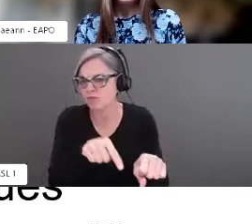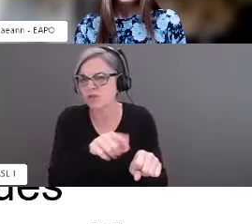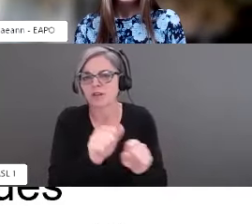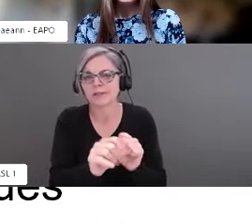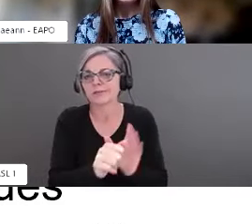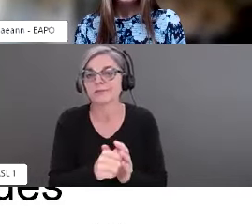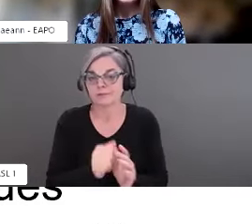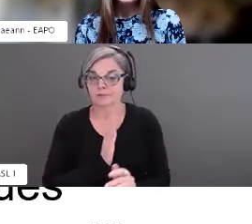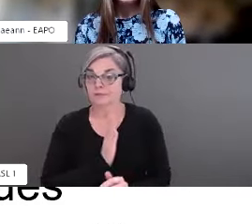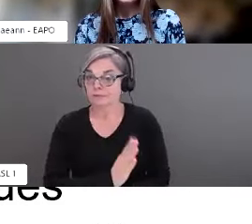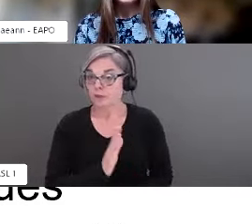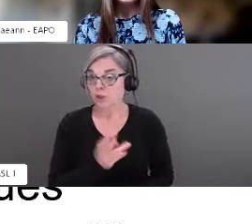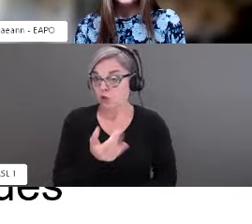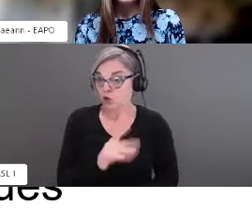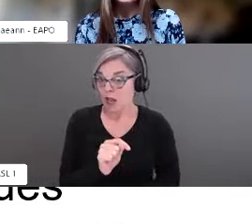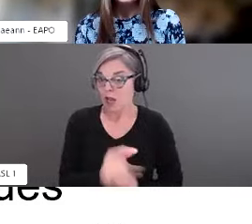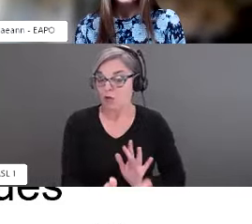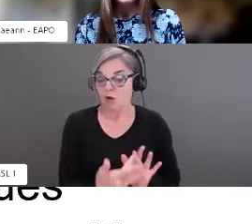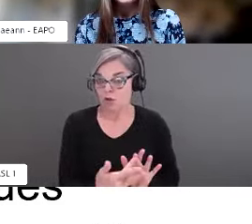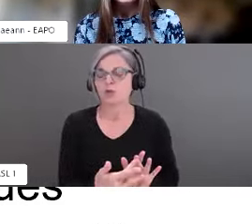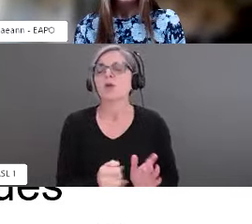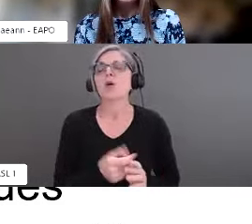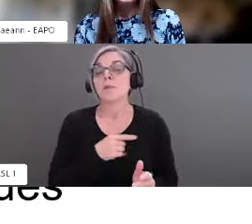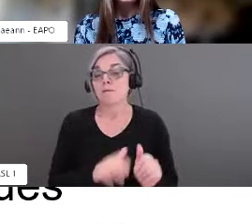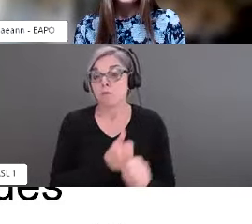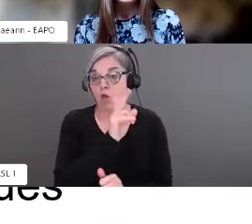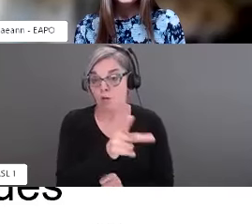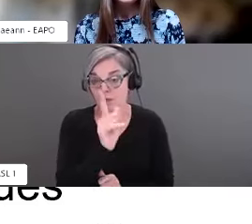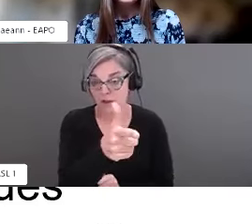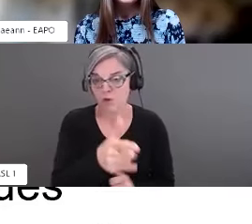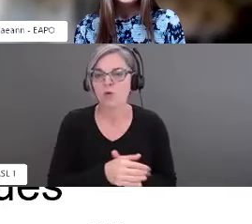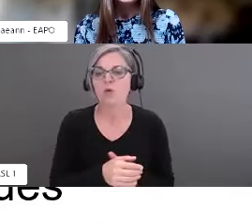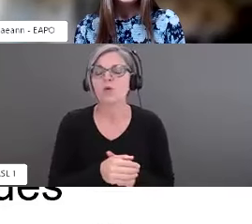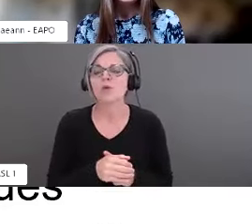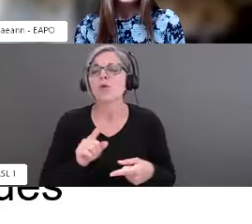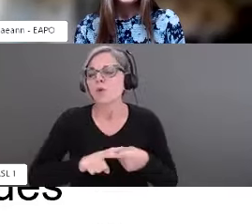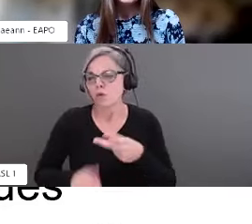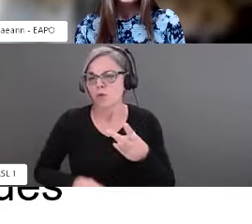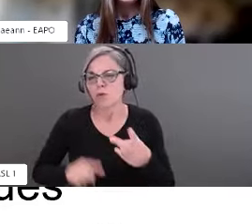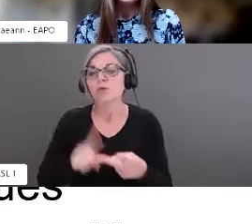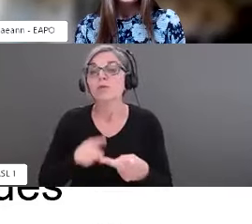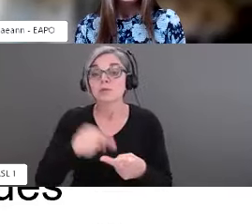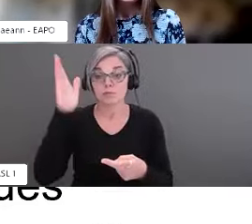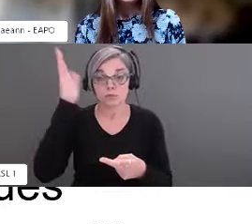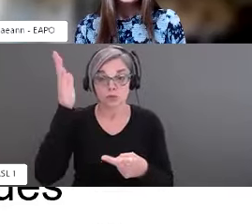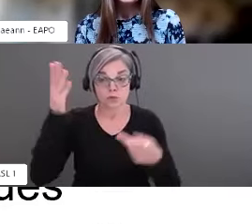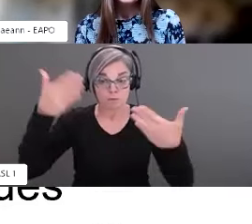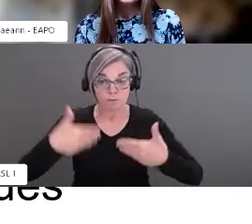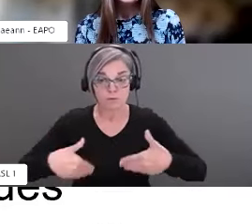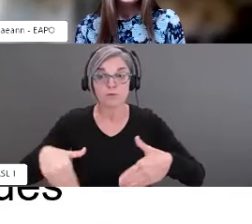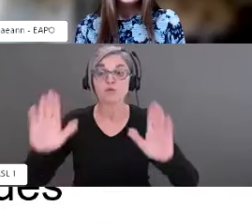and we can try to follow up with you after, or our information we've shared with you at the end of the presentation, where